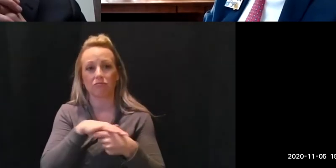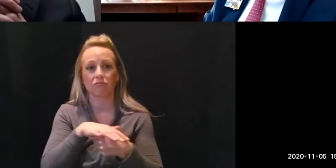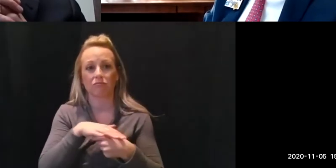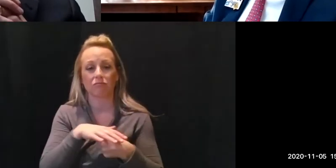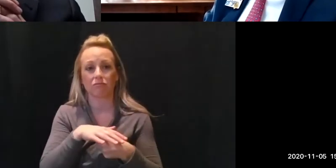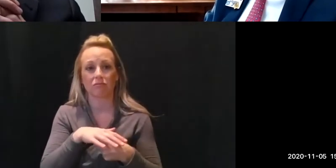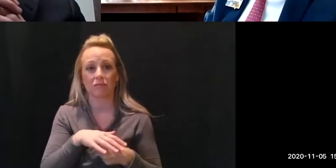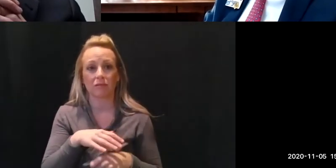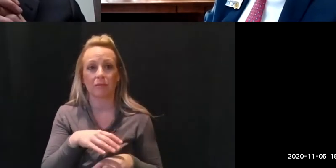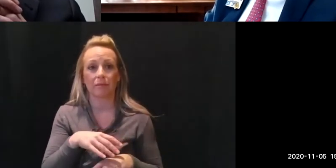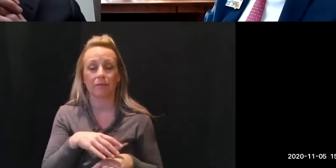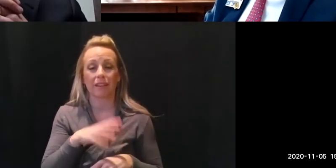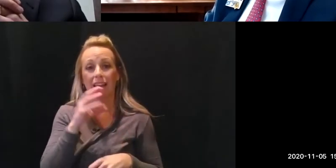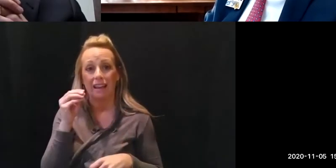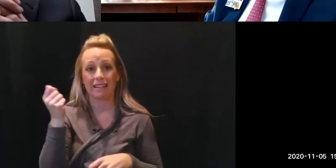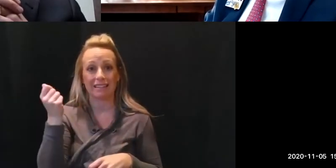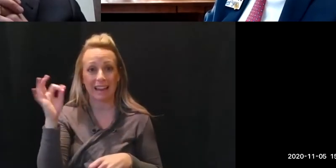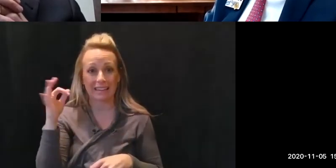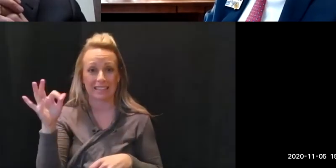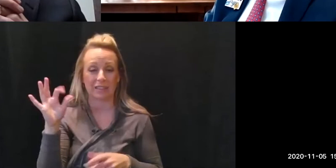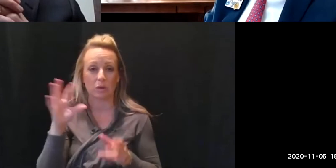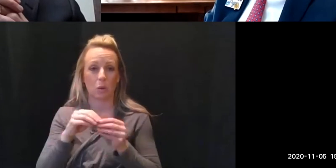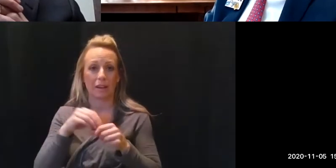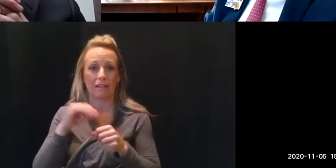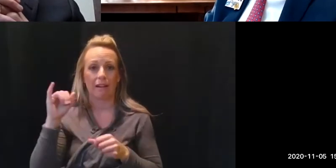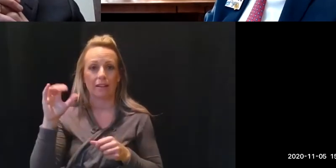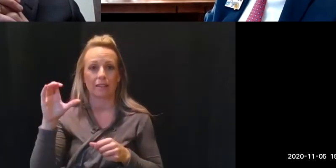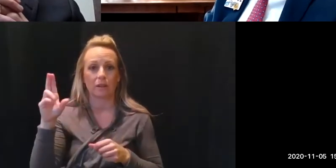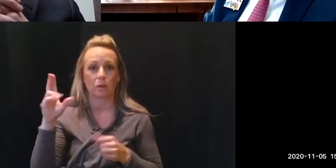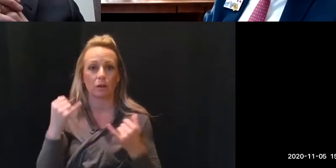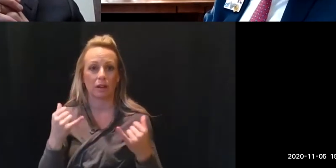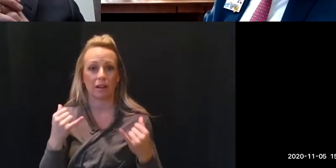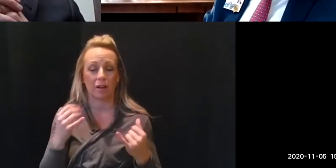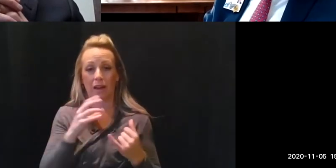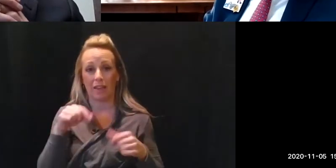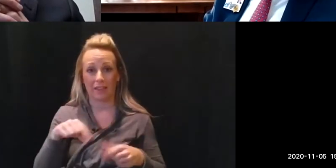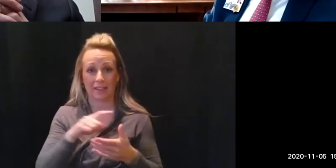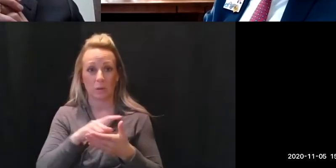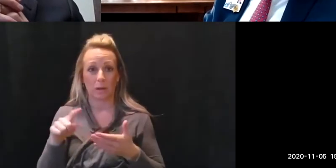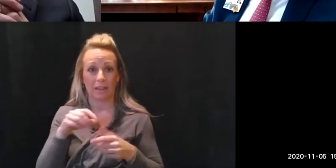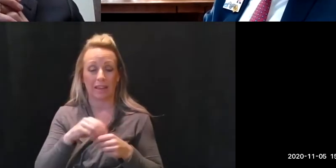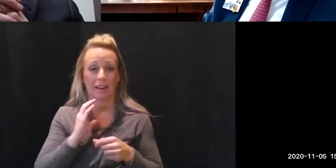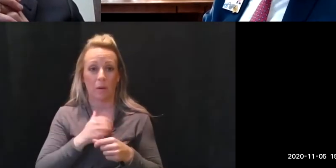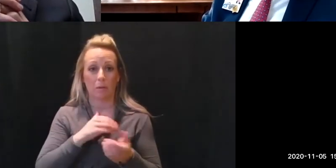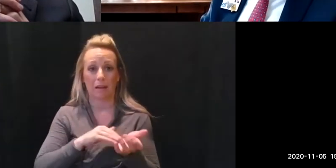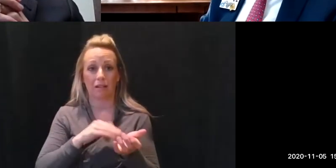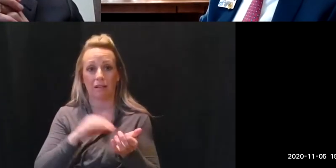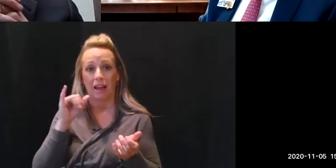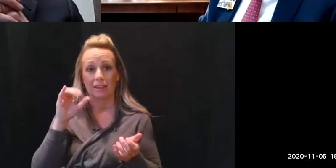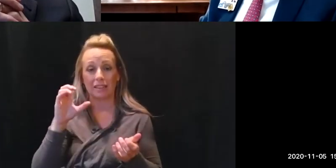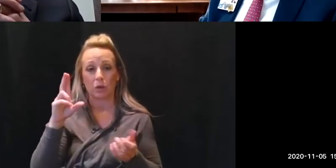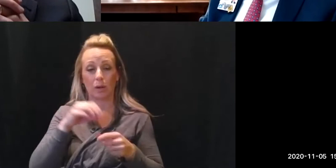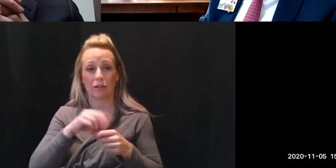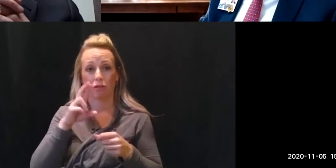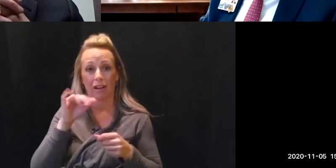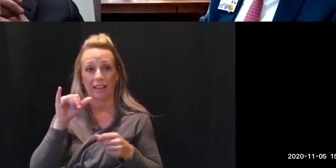are in our ICUs. There was a point this week where in our medical ICU in Rock Island, every bed